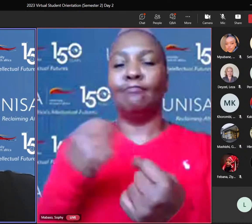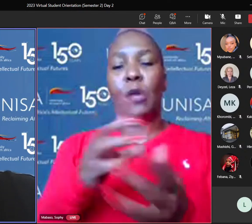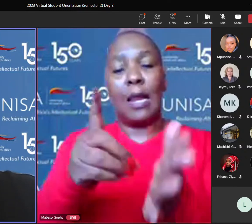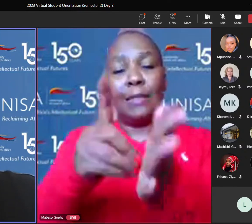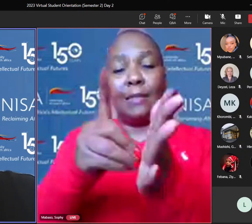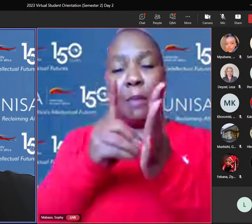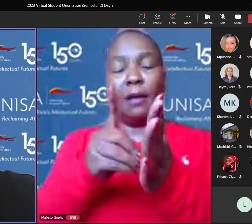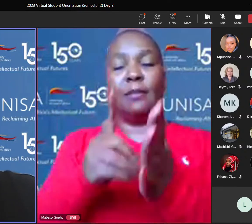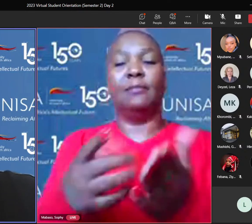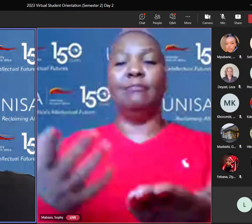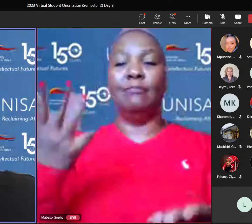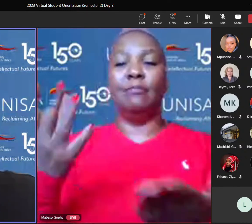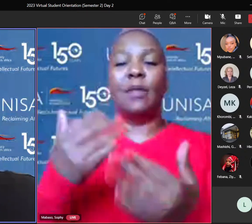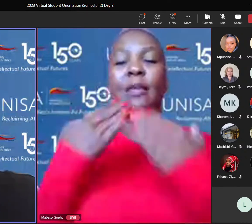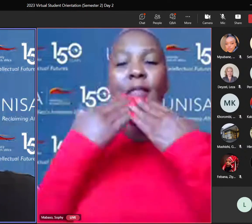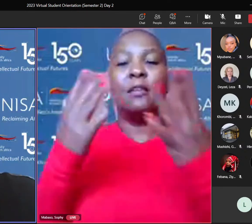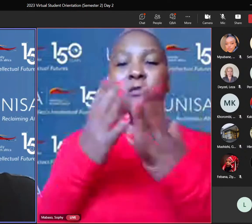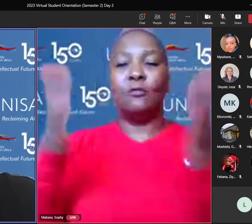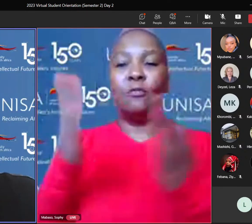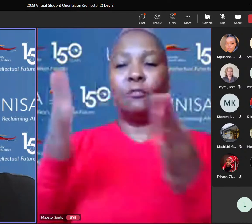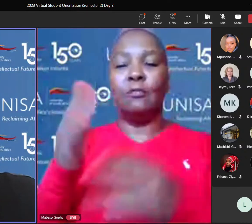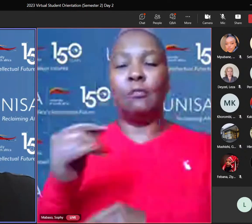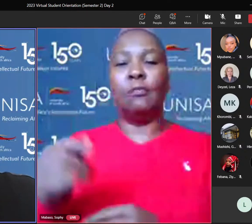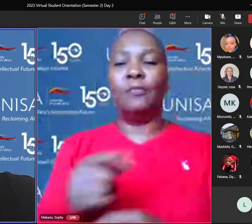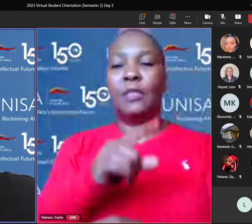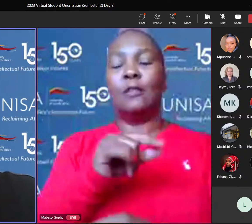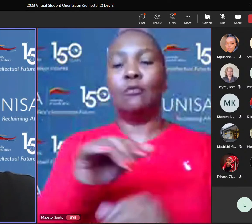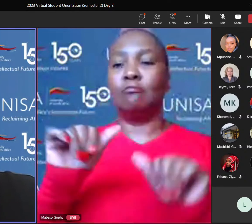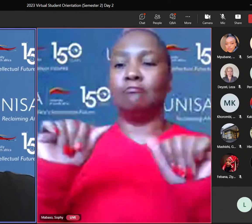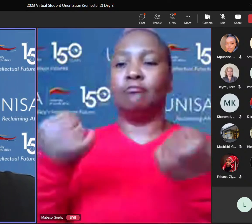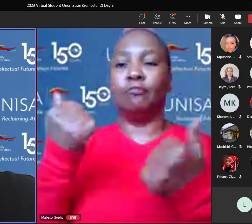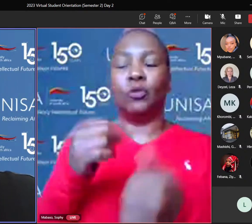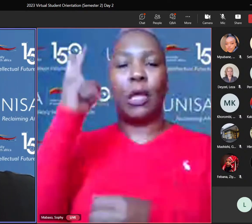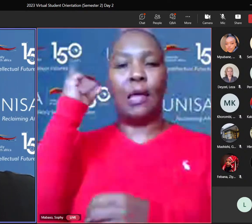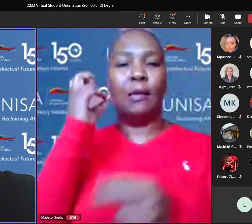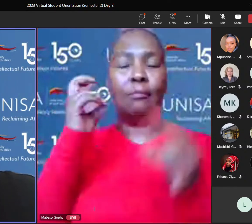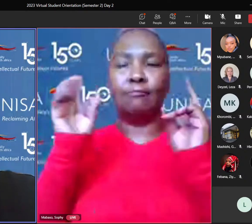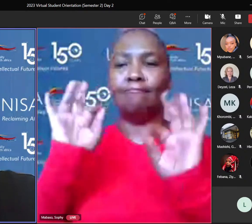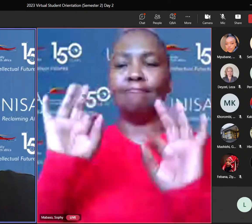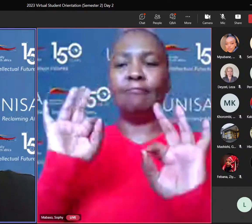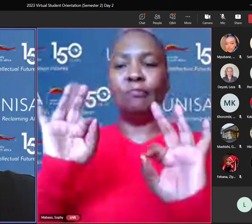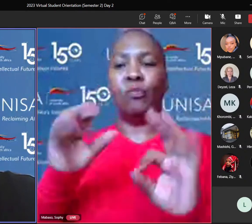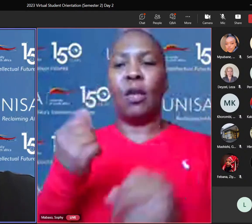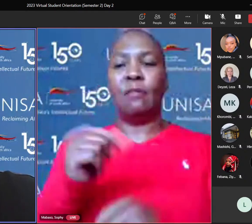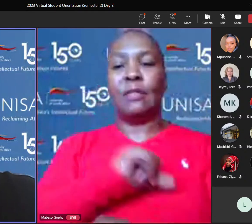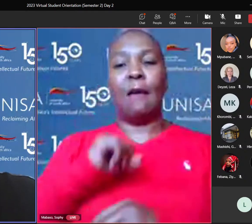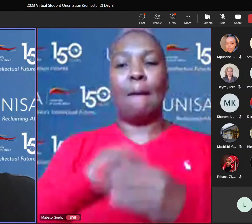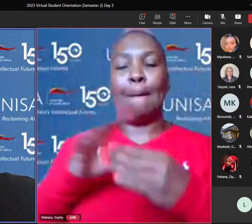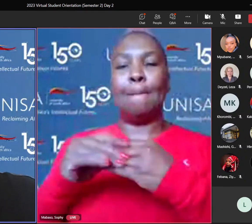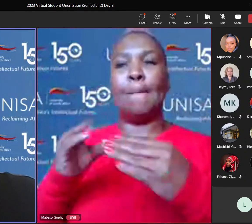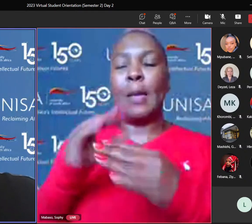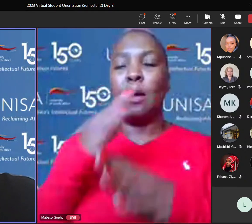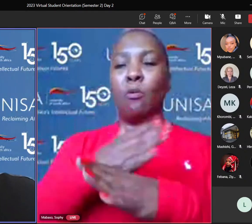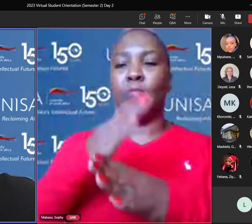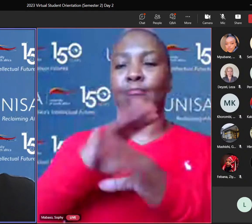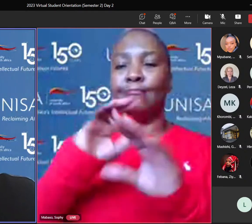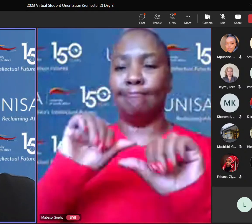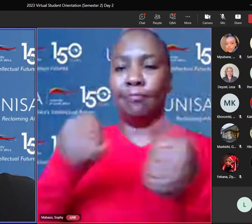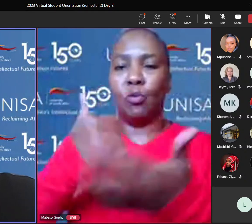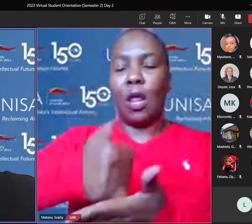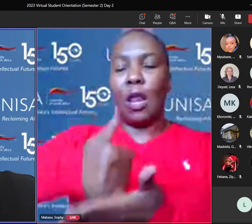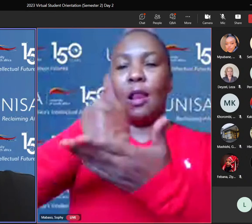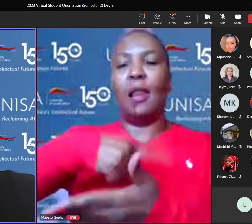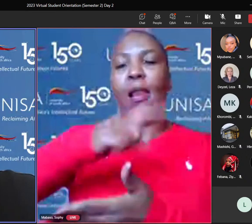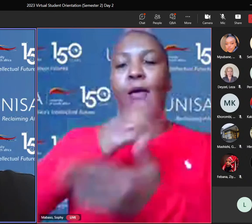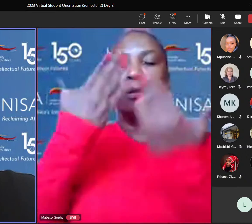yes, so thank you so much for that, Jessie. It's very, very good to hear that we've got dedicated staff that are there to help you guys.